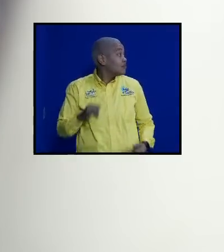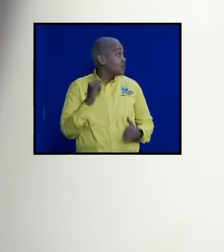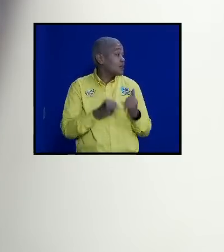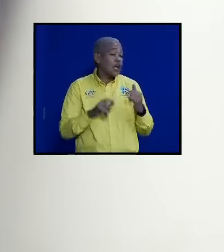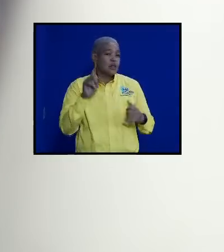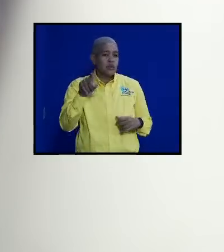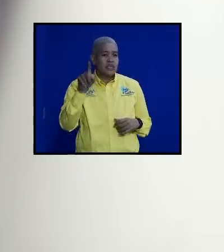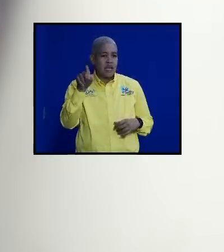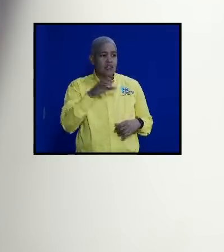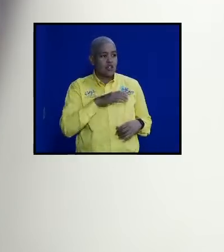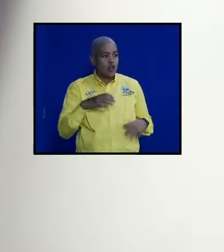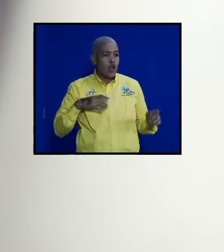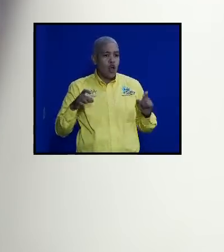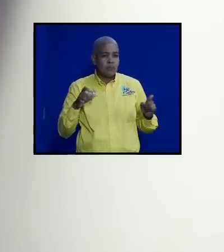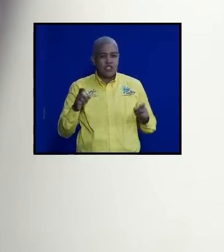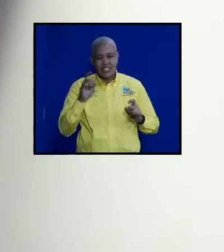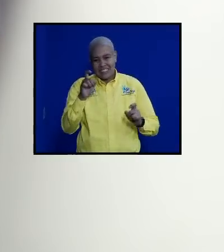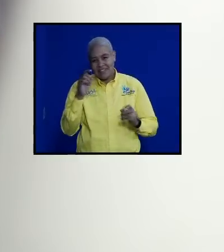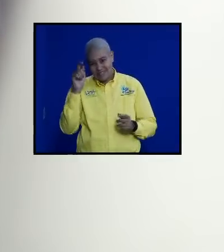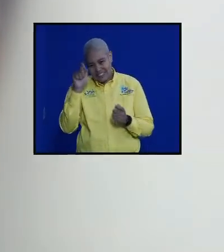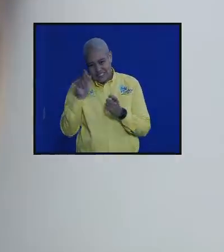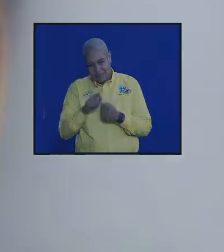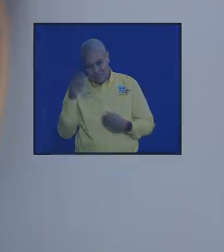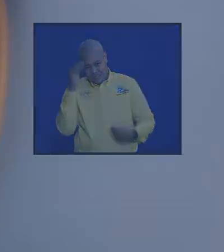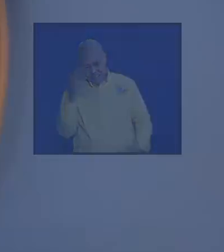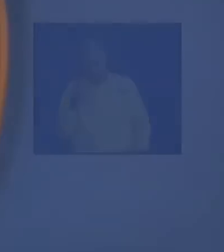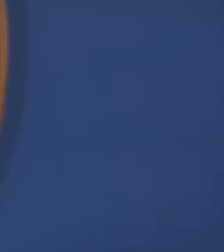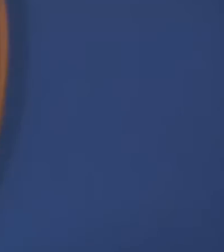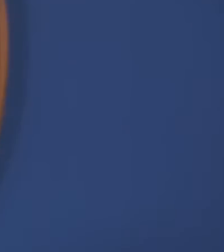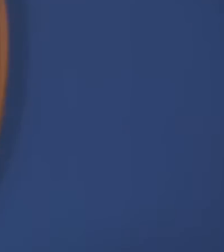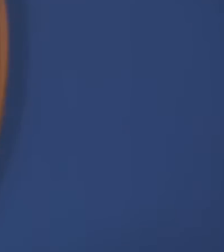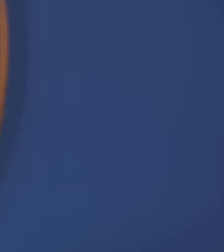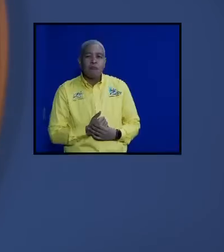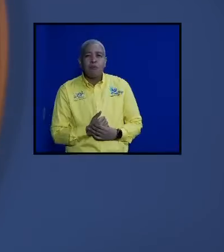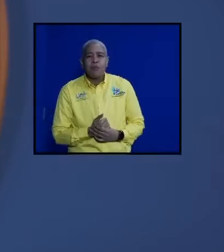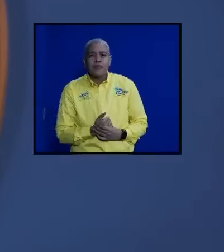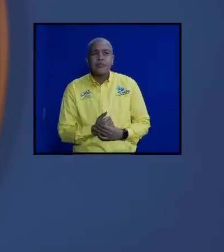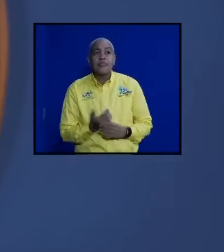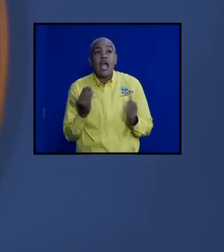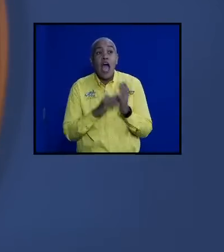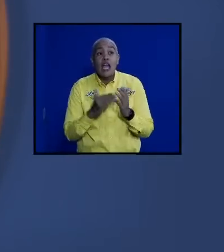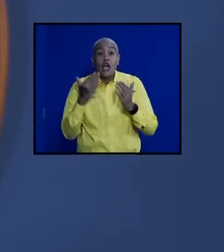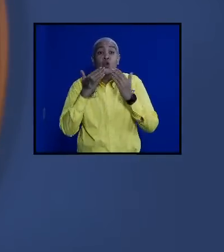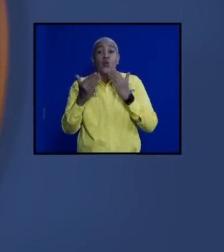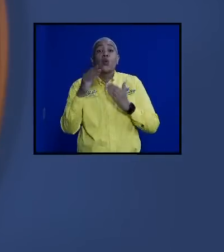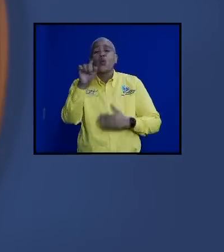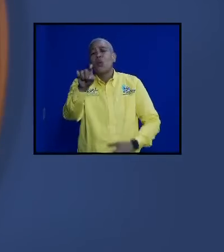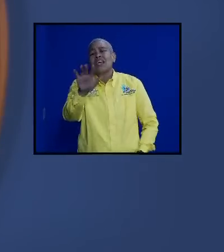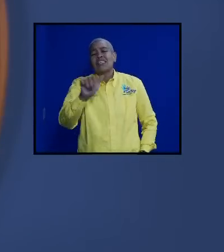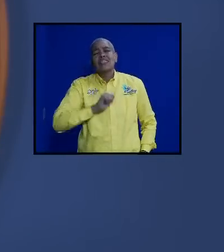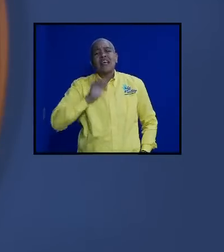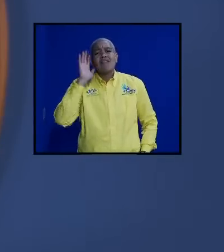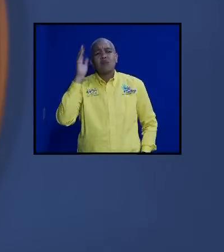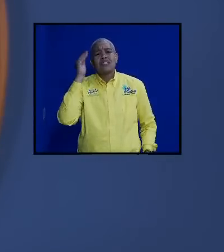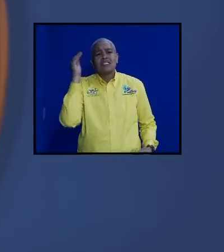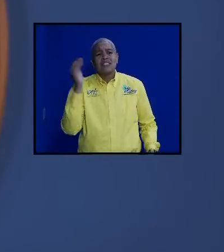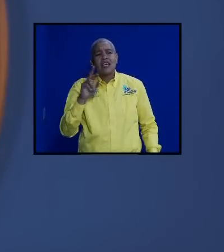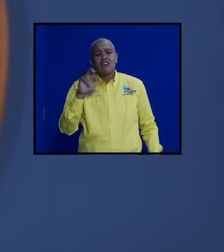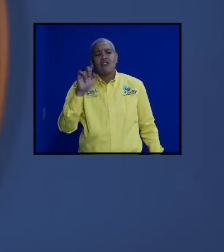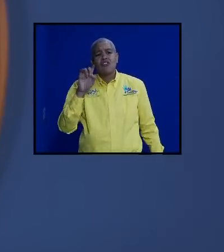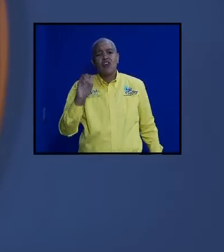ask the Commissioner to give you the specifics. All right, so again, good question. And I will say, Ricardo,